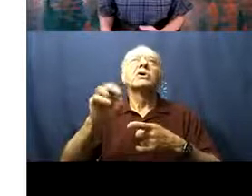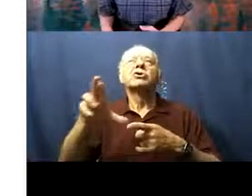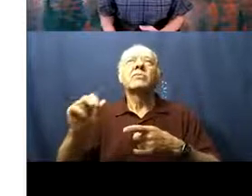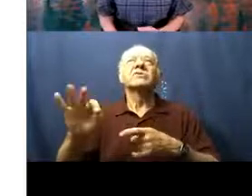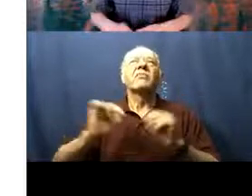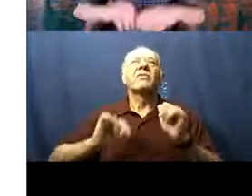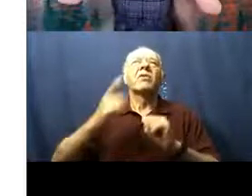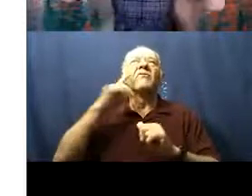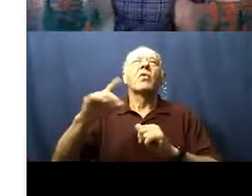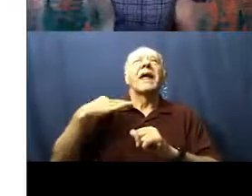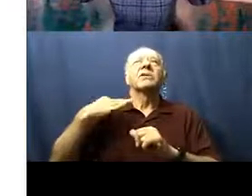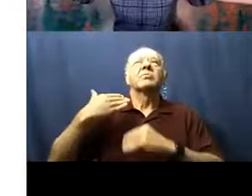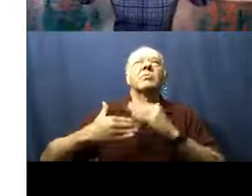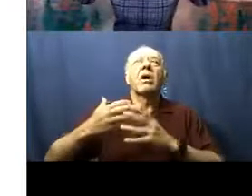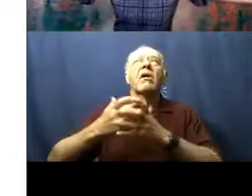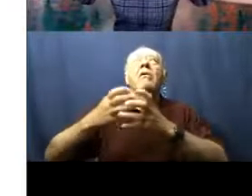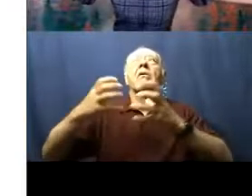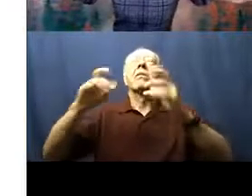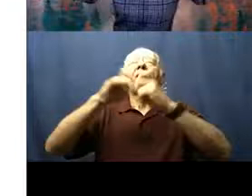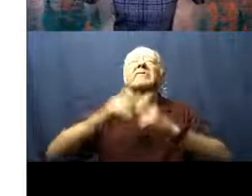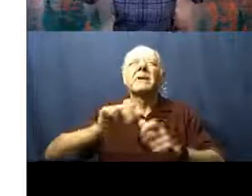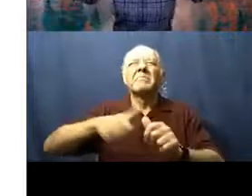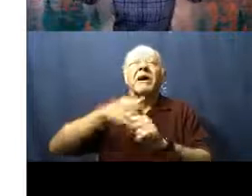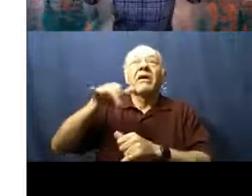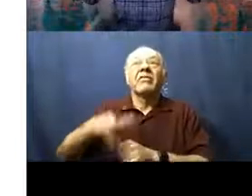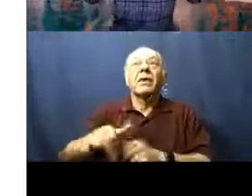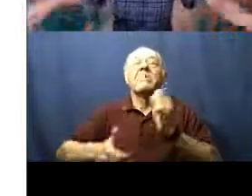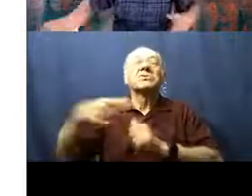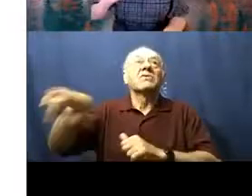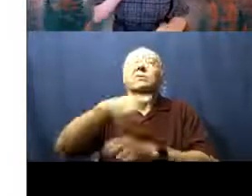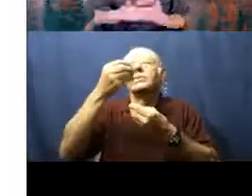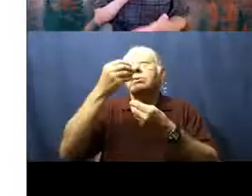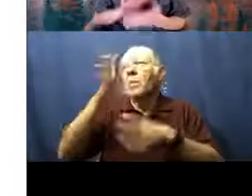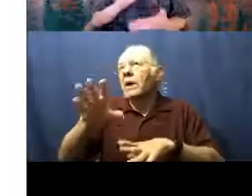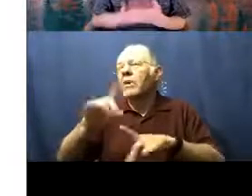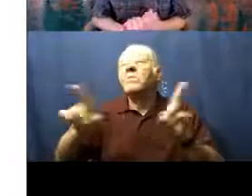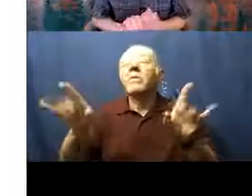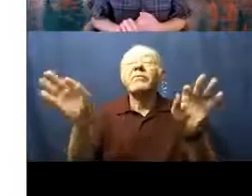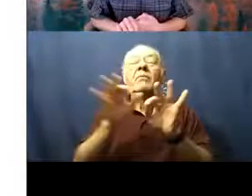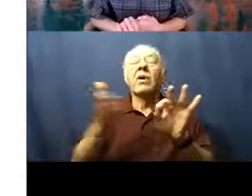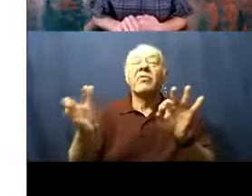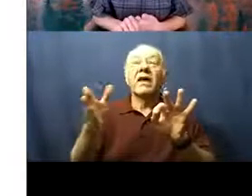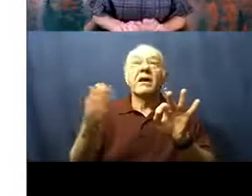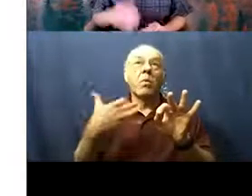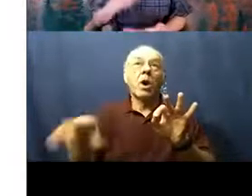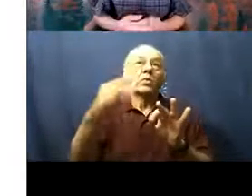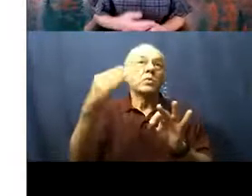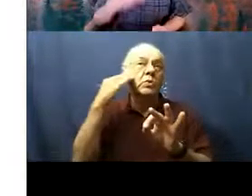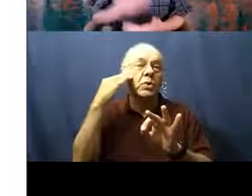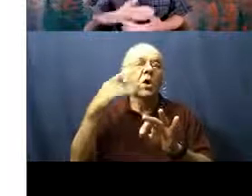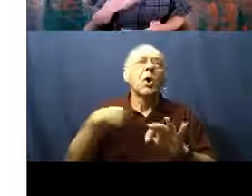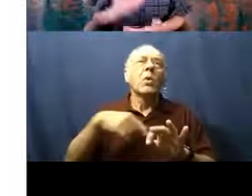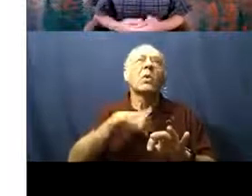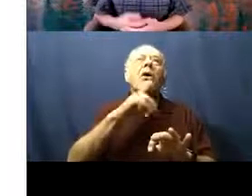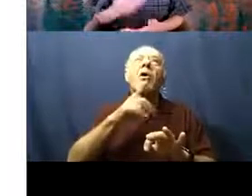eligibility processing. Lots of detail behind that most of you don't care about, but the important thing to know is we are